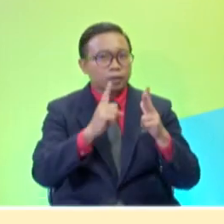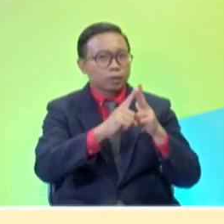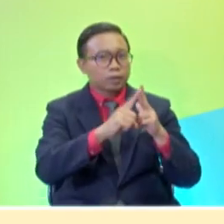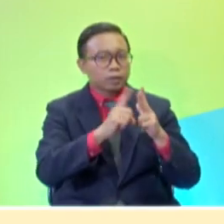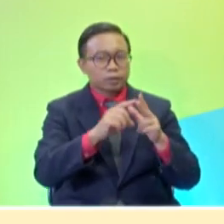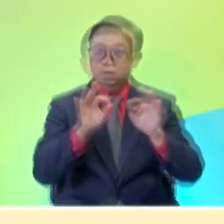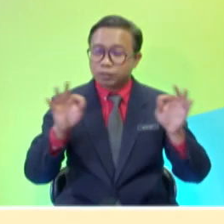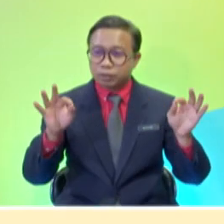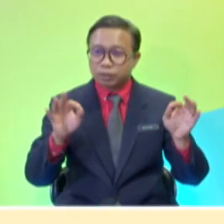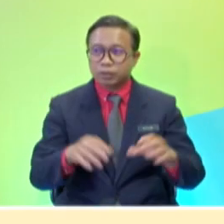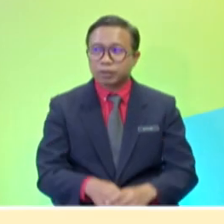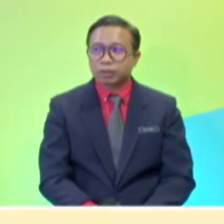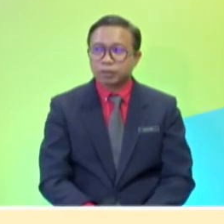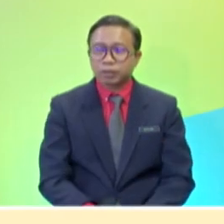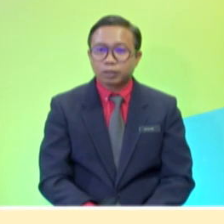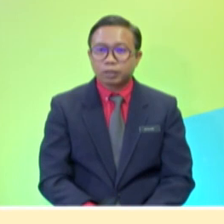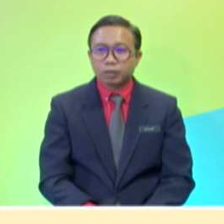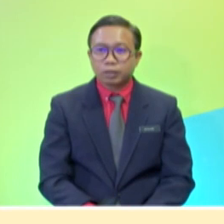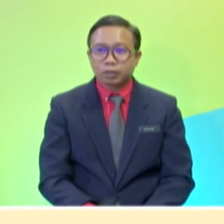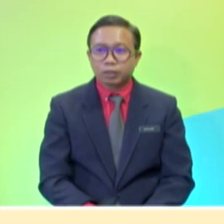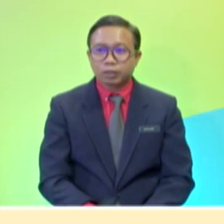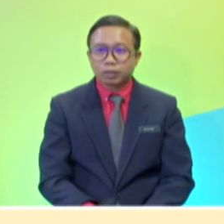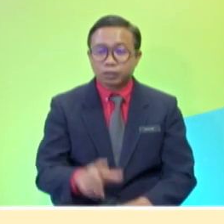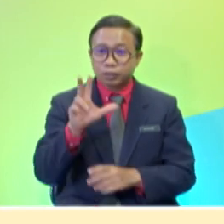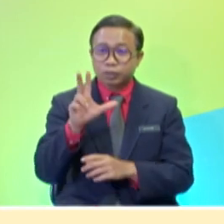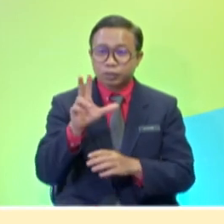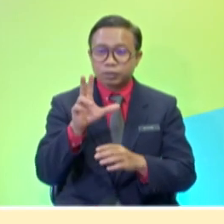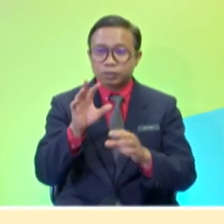3rd sentence. All right, 3rd sentence.